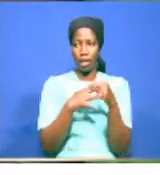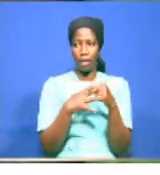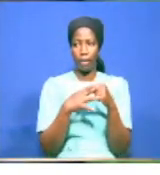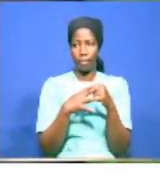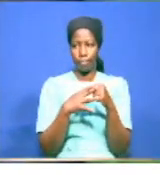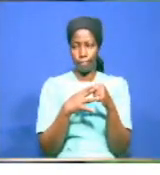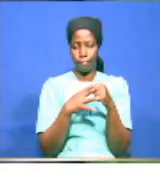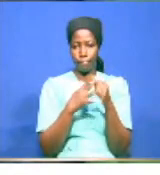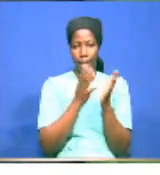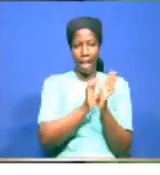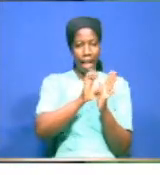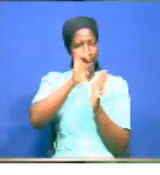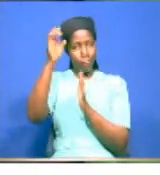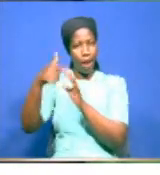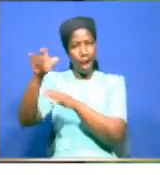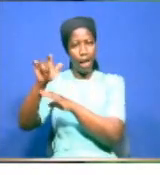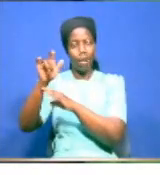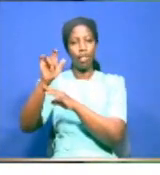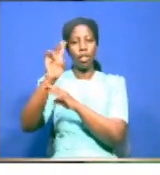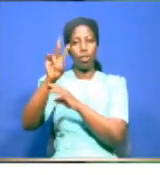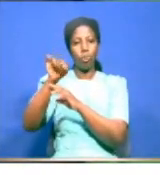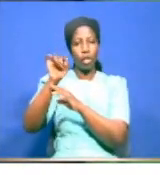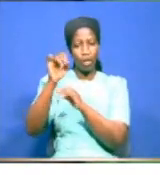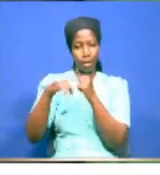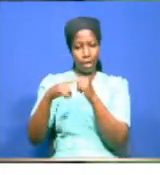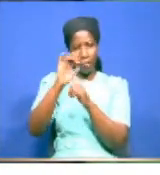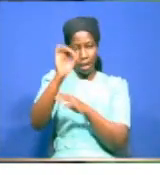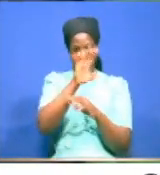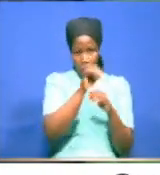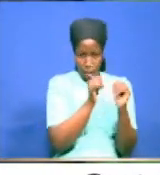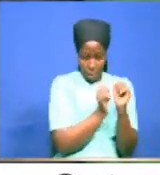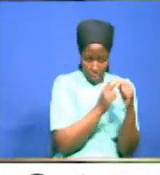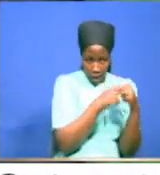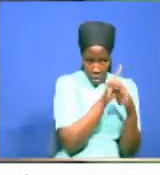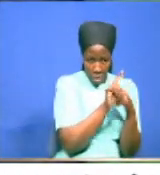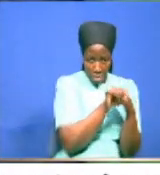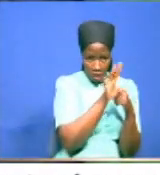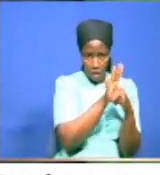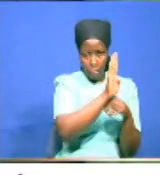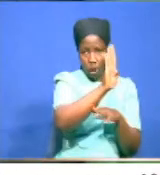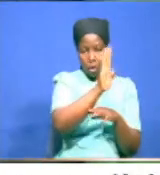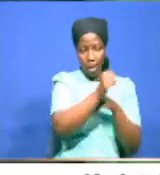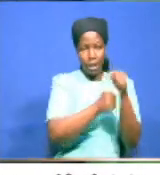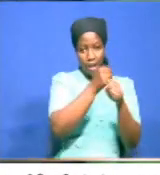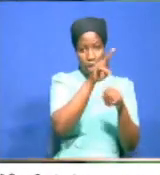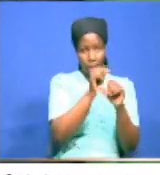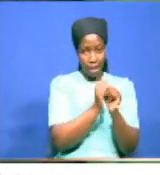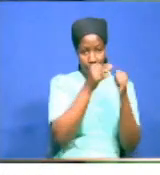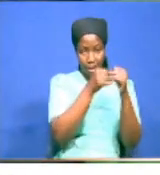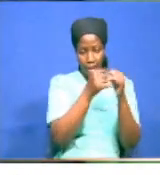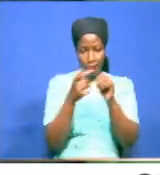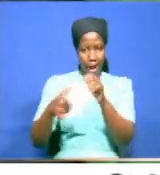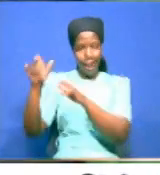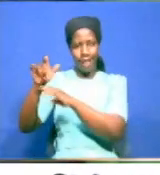2019. Re-exports rose by 6.2% from Kenya shilling 71.4 billion in 2018 to Kenya